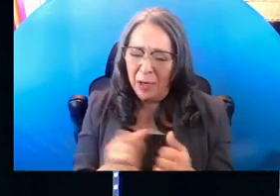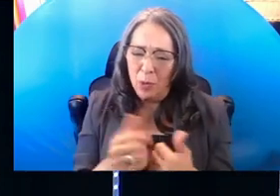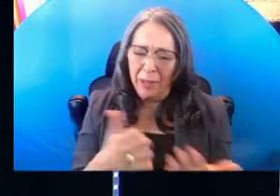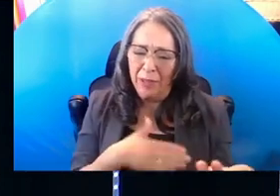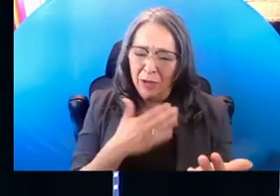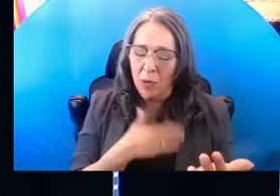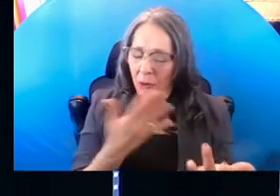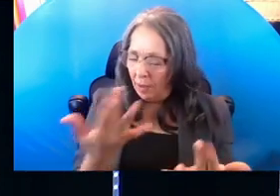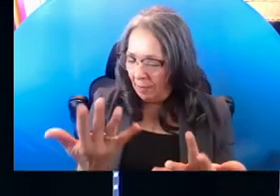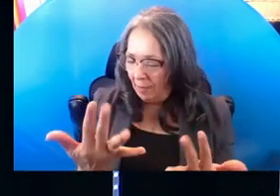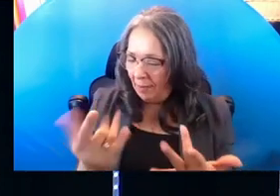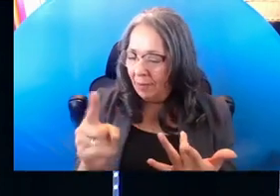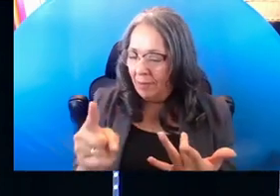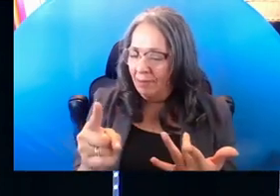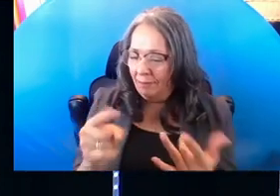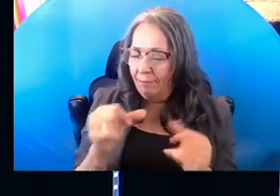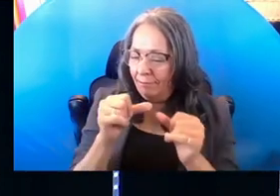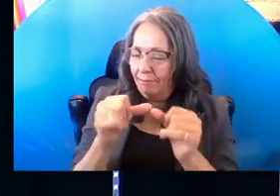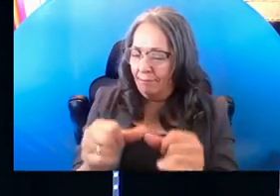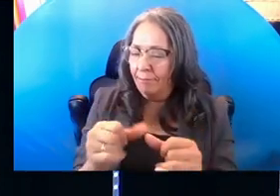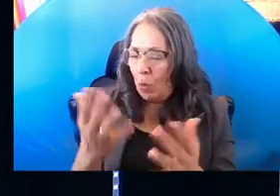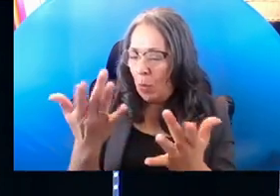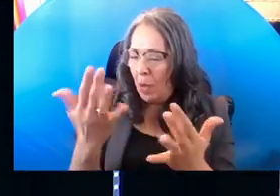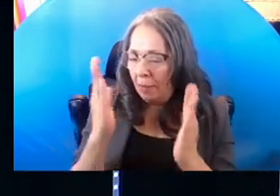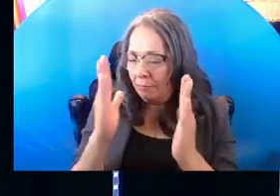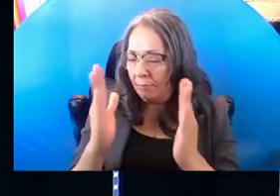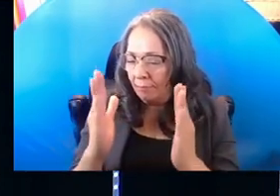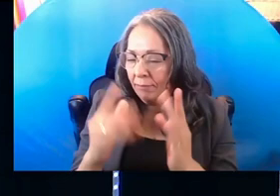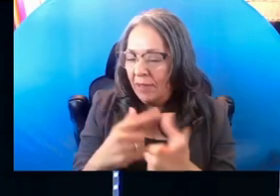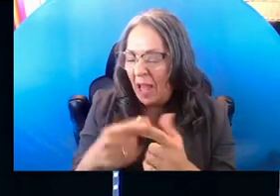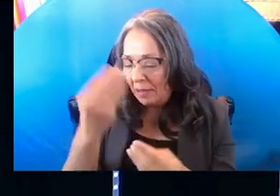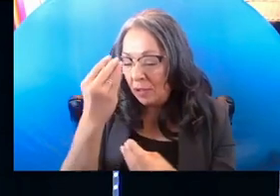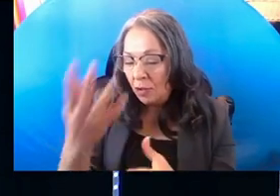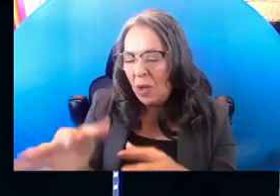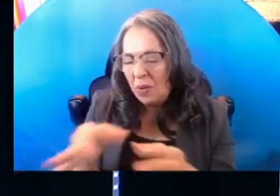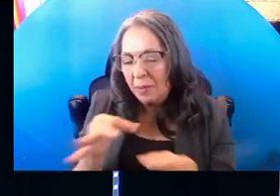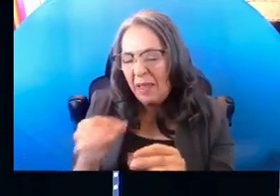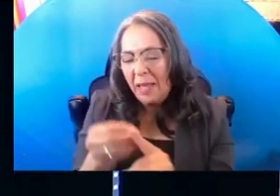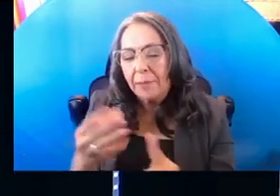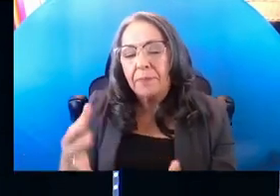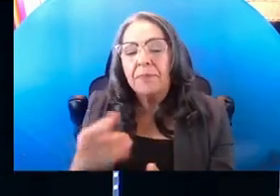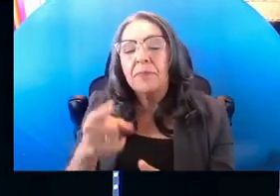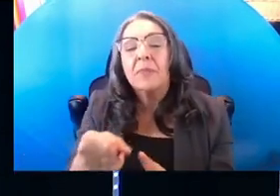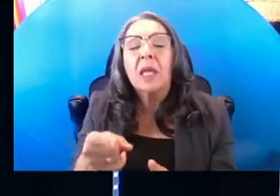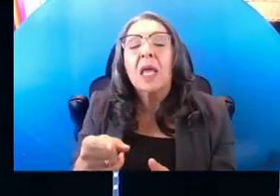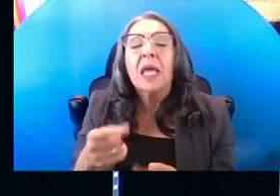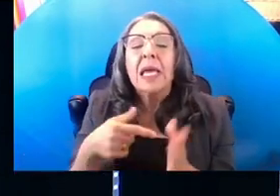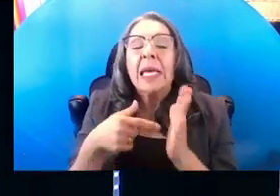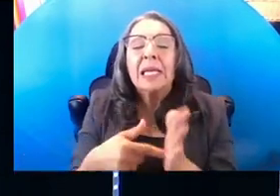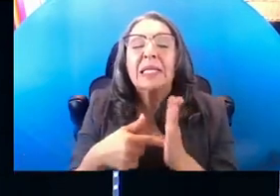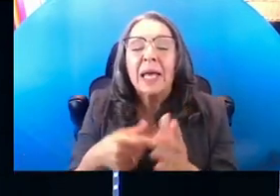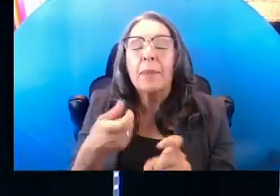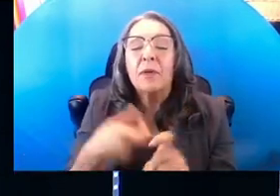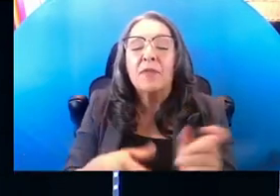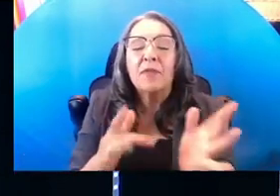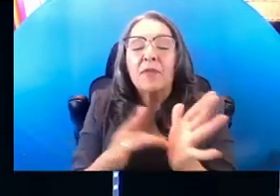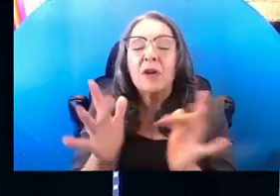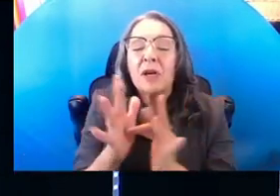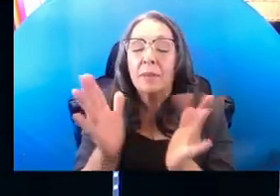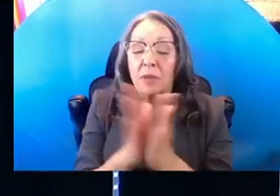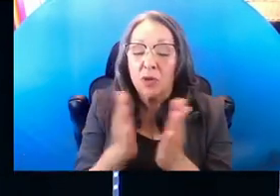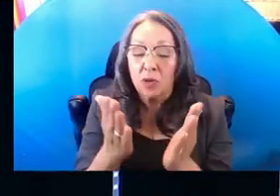stick with me because, again, it's so important for us to hear this. And to explain it, I want to use an example from Scripture, a moment that Jesus had.